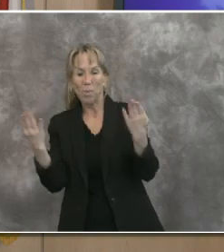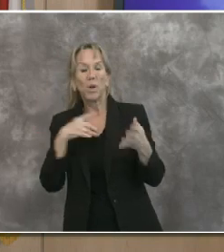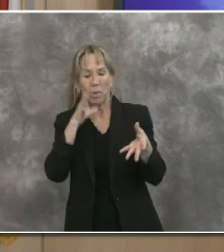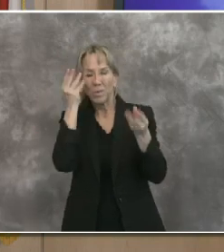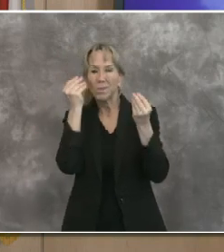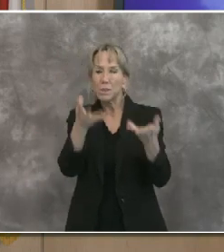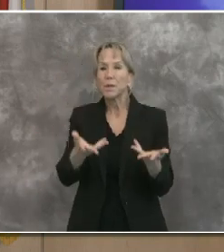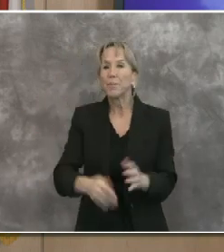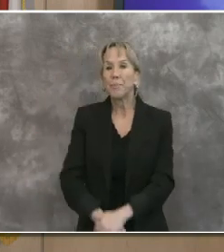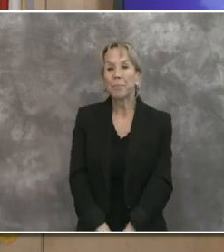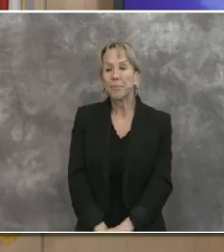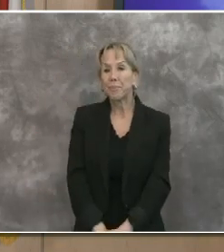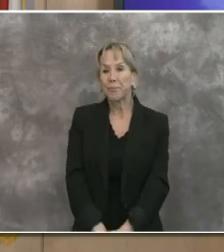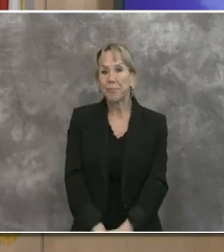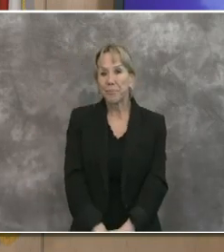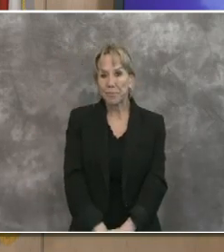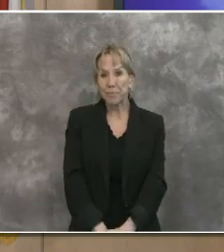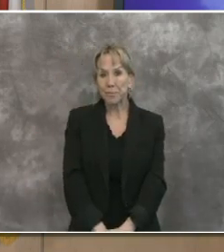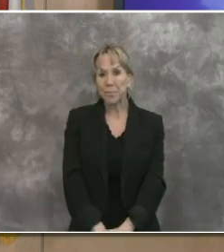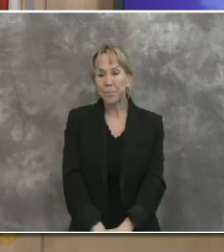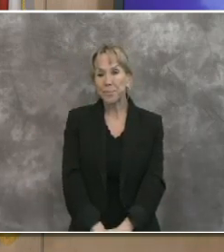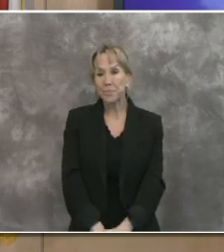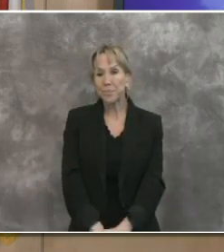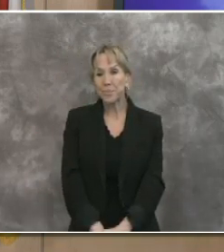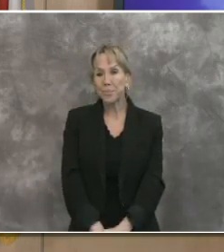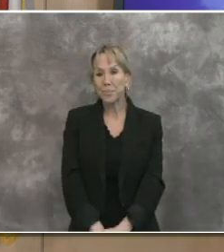share that with all of you. All right, thank you, Supervisor Fletcher.